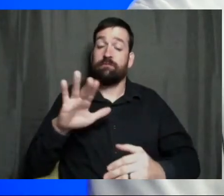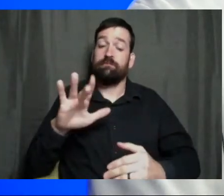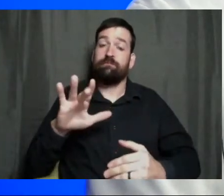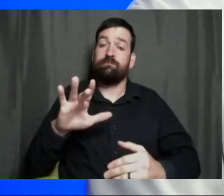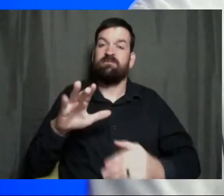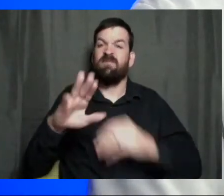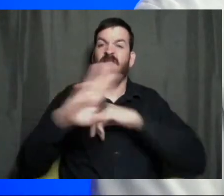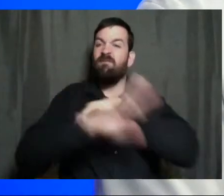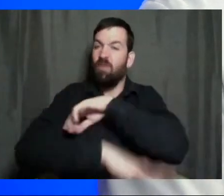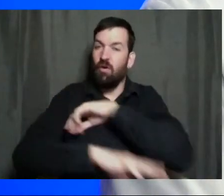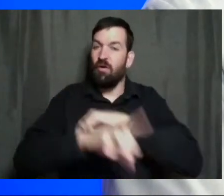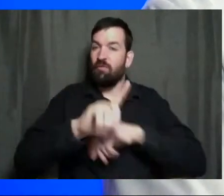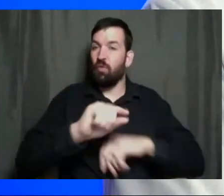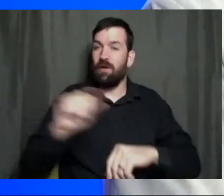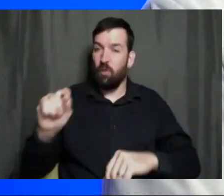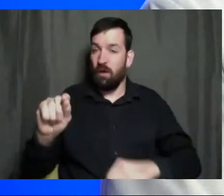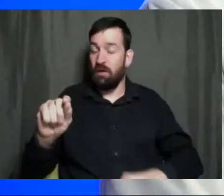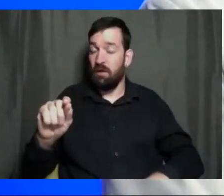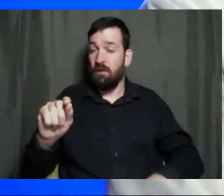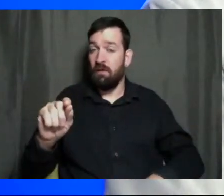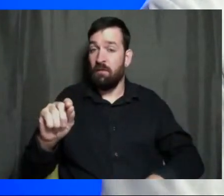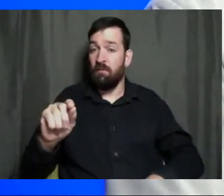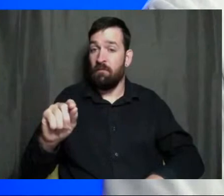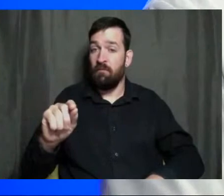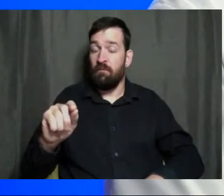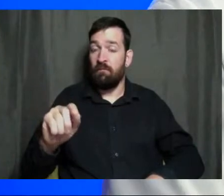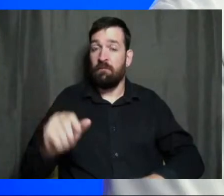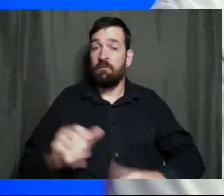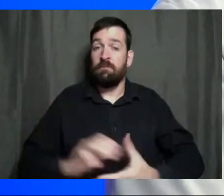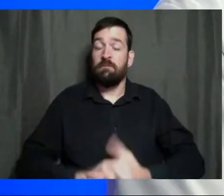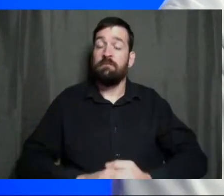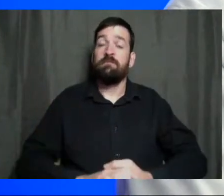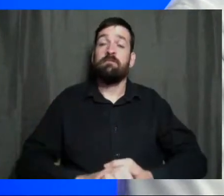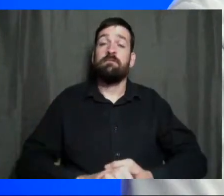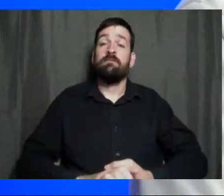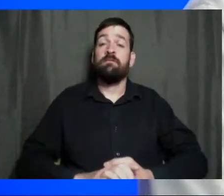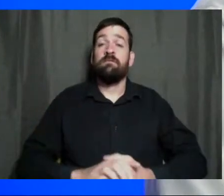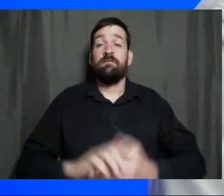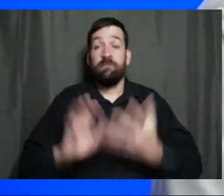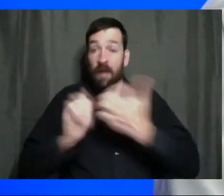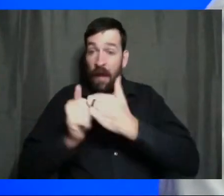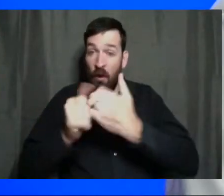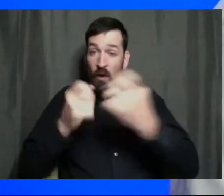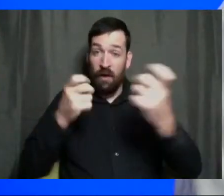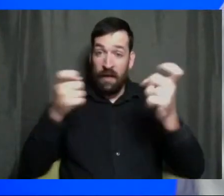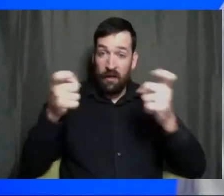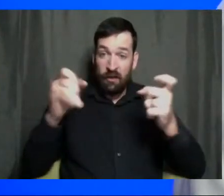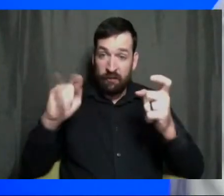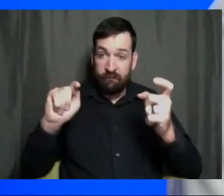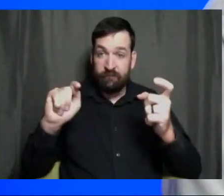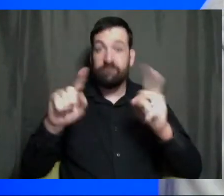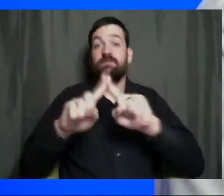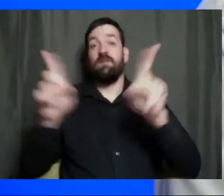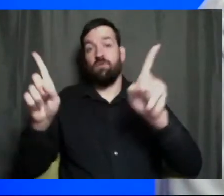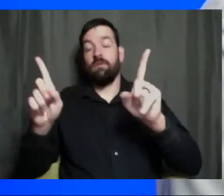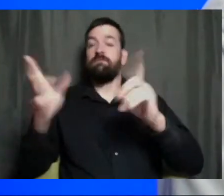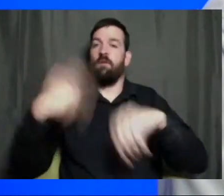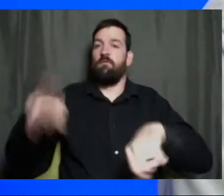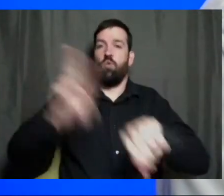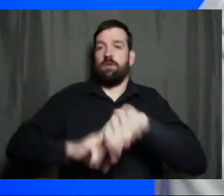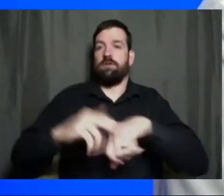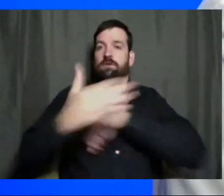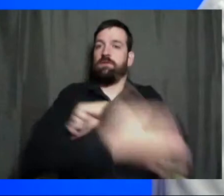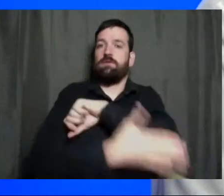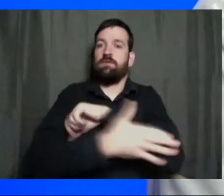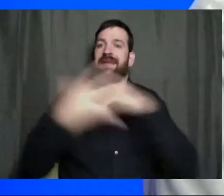2020 semester, even the mandate was gone. So different school districts have handled it differently. Of course, the county health departments are really in